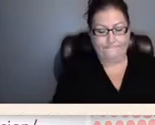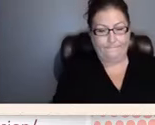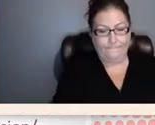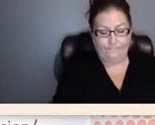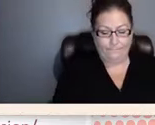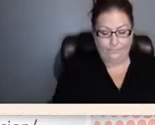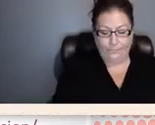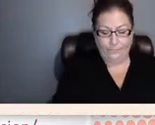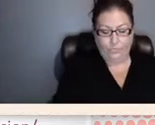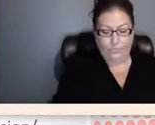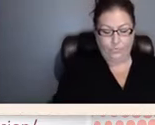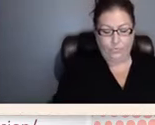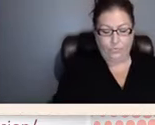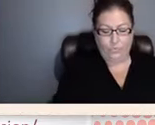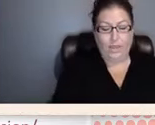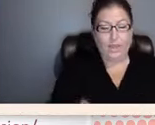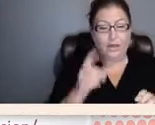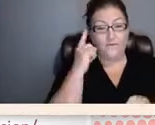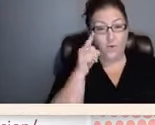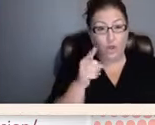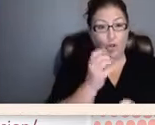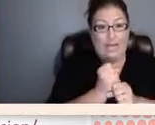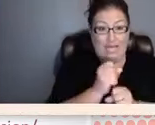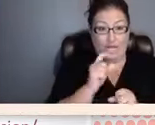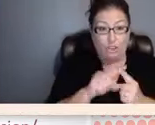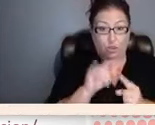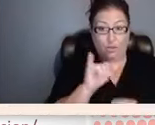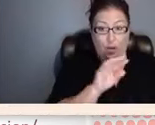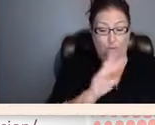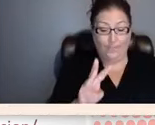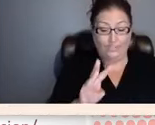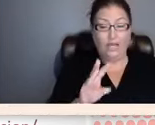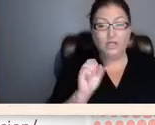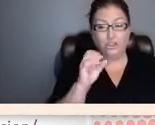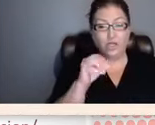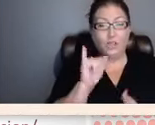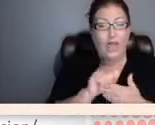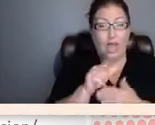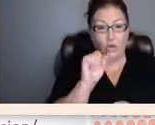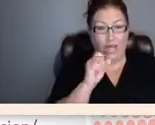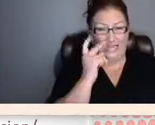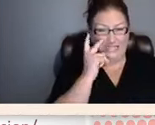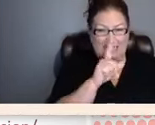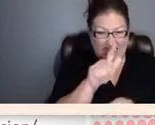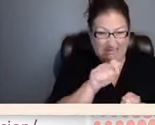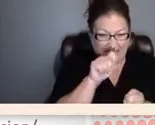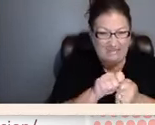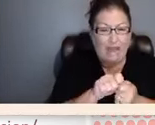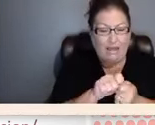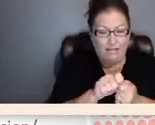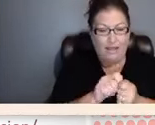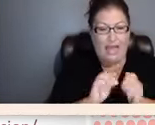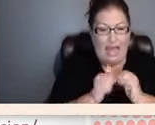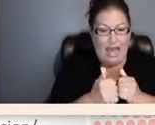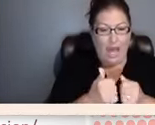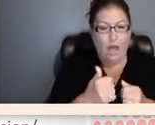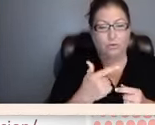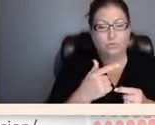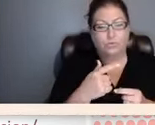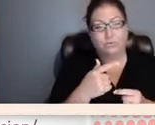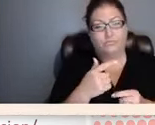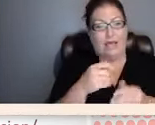In order for you to get to the website so that you can see exactly how to go about accessing